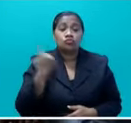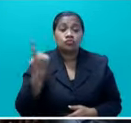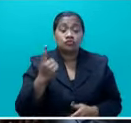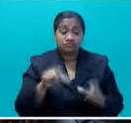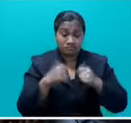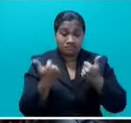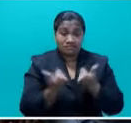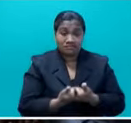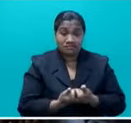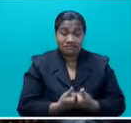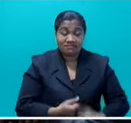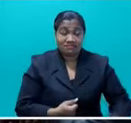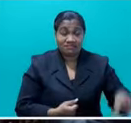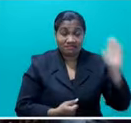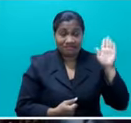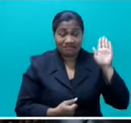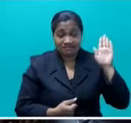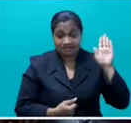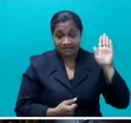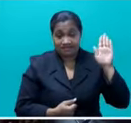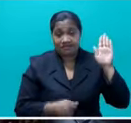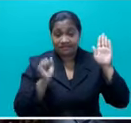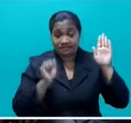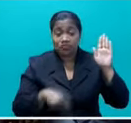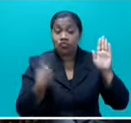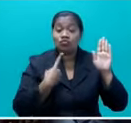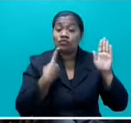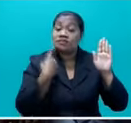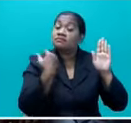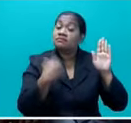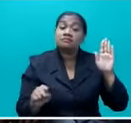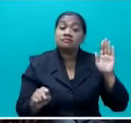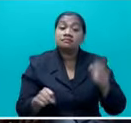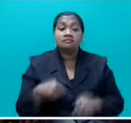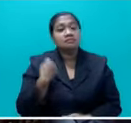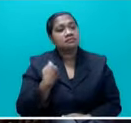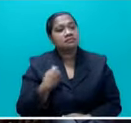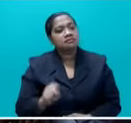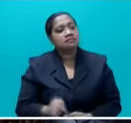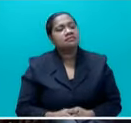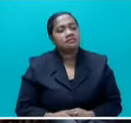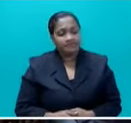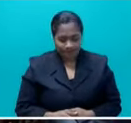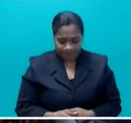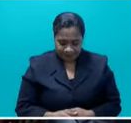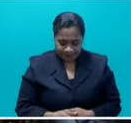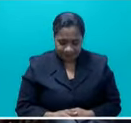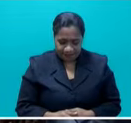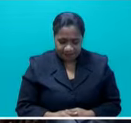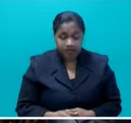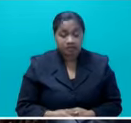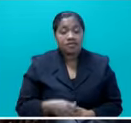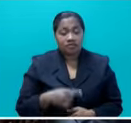aye. Aye. Those against say nay. Nay. The nays